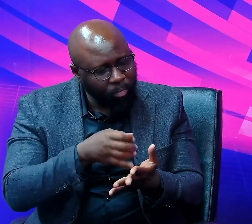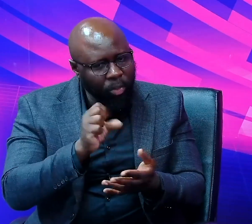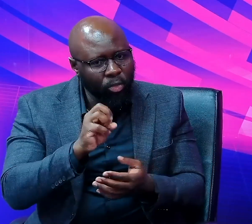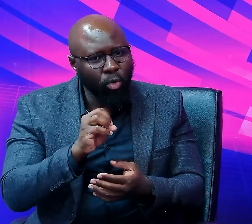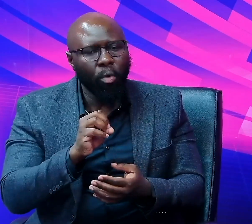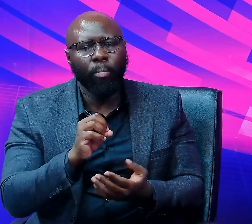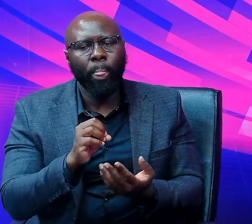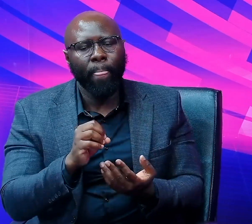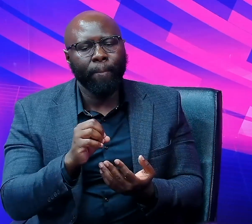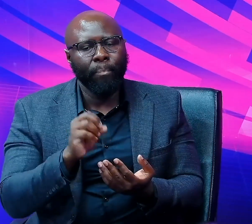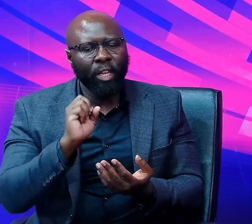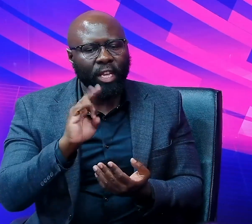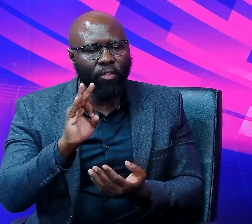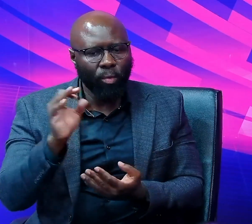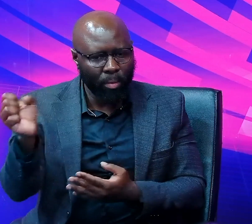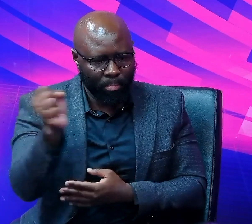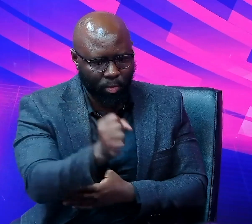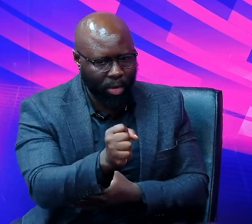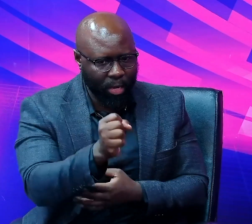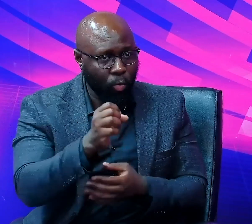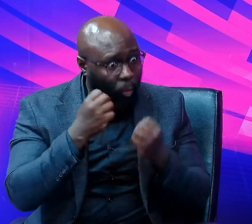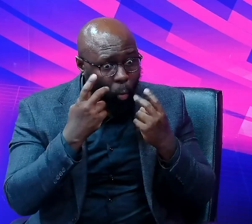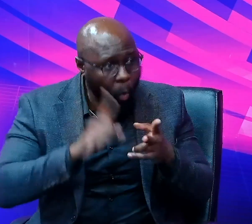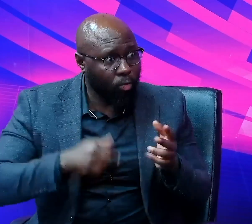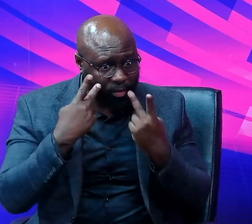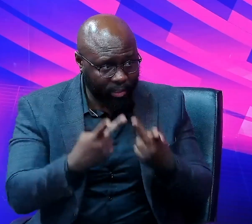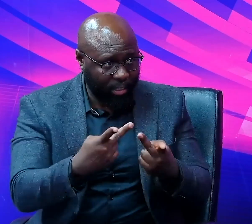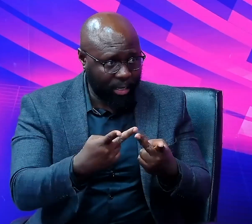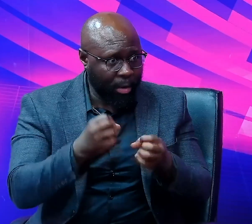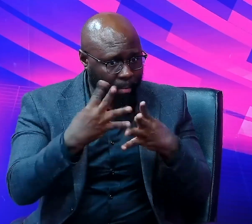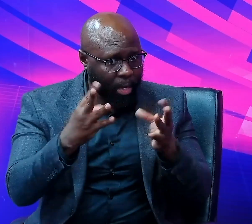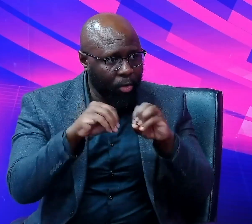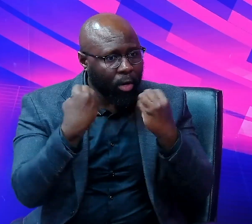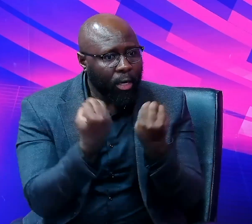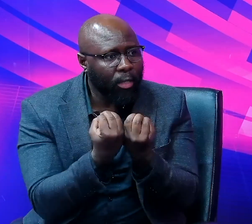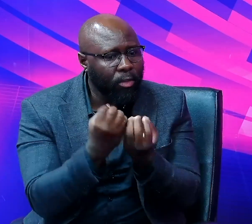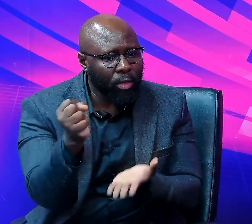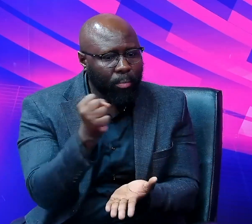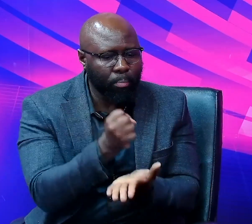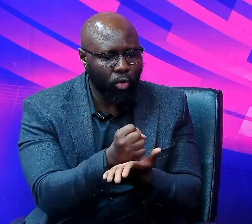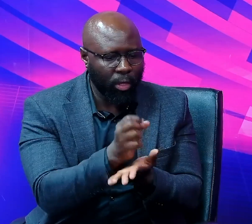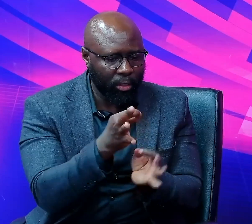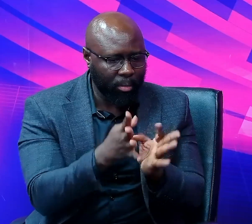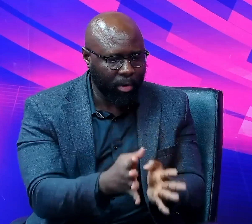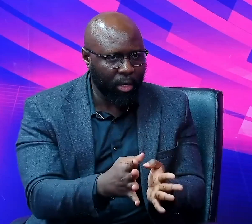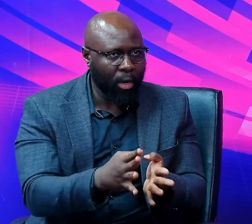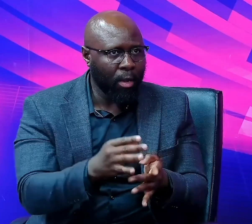No. Inclusion is. So if you employ, we've seen many organizations have employed